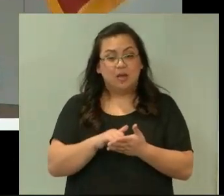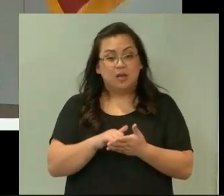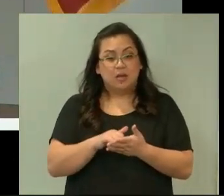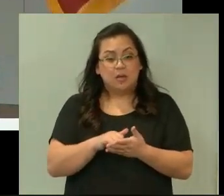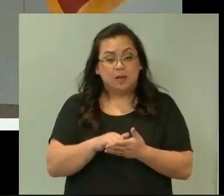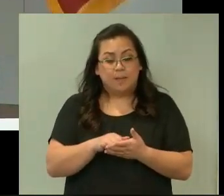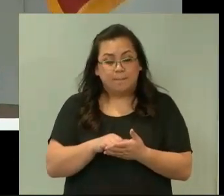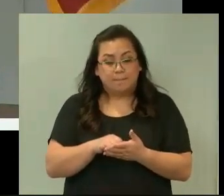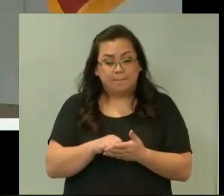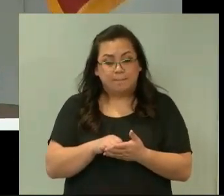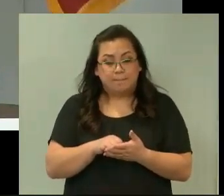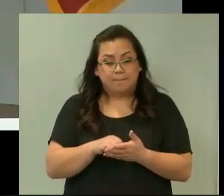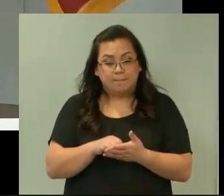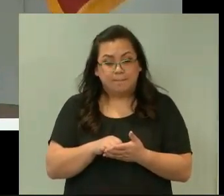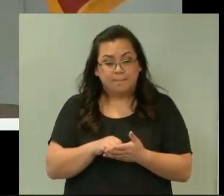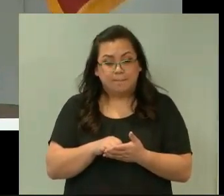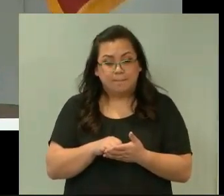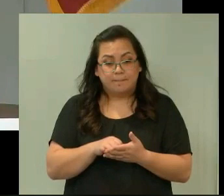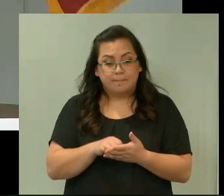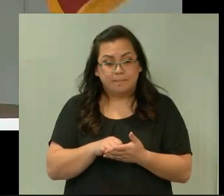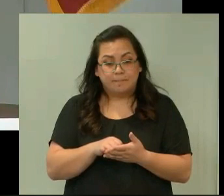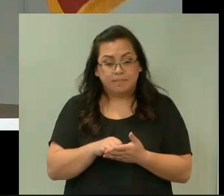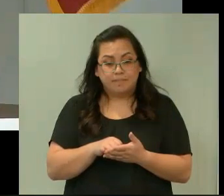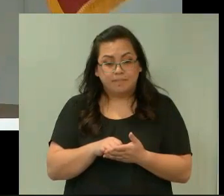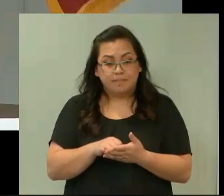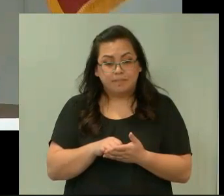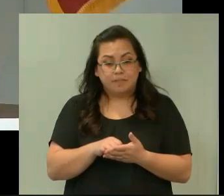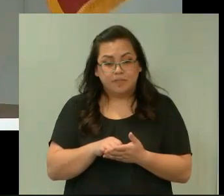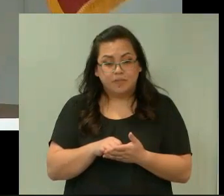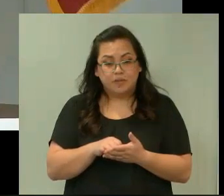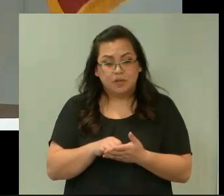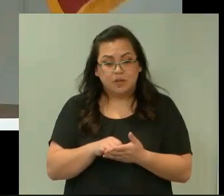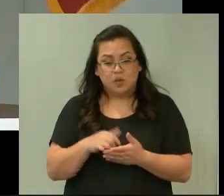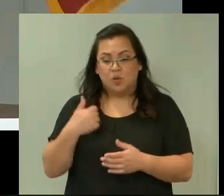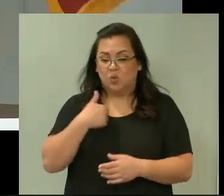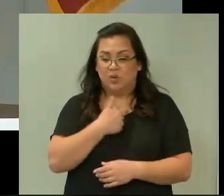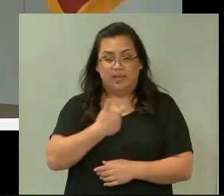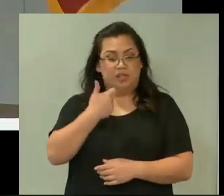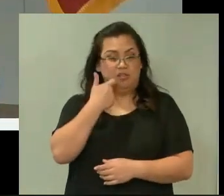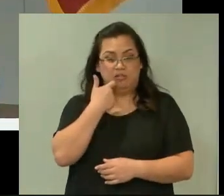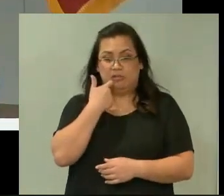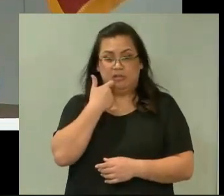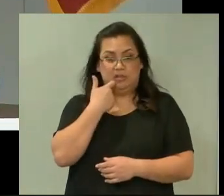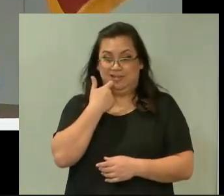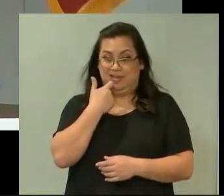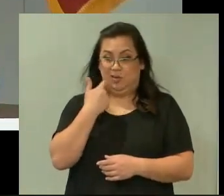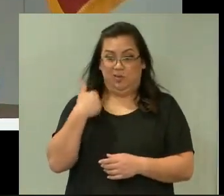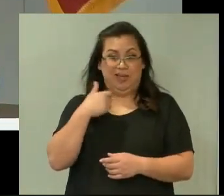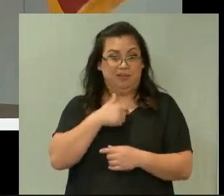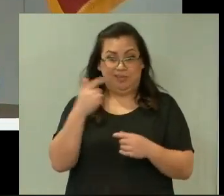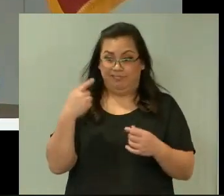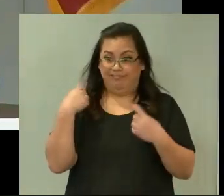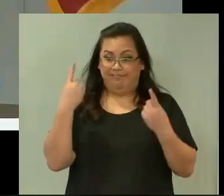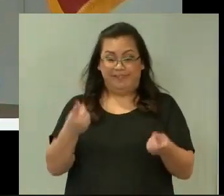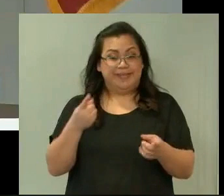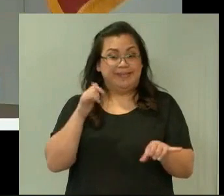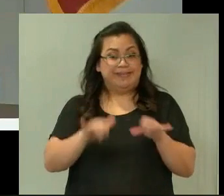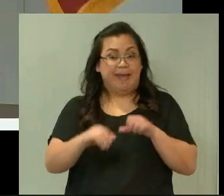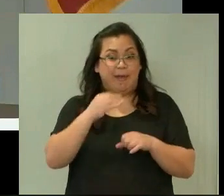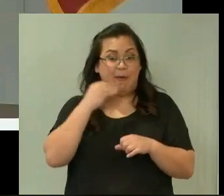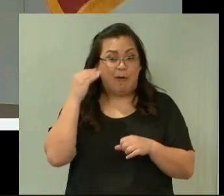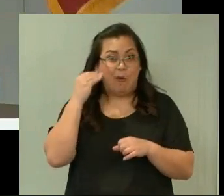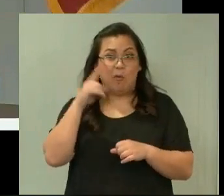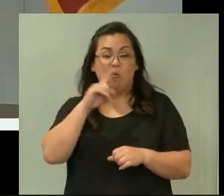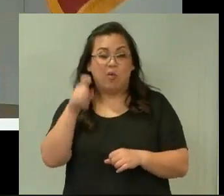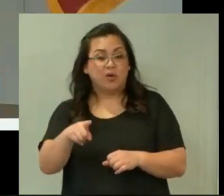just came out of, the very hard stay-at-home order, is just not very sustainable in